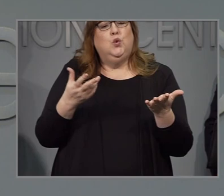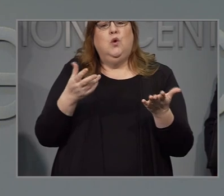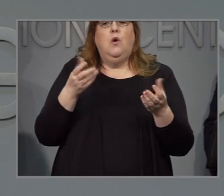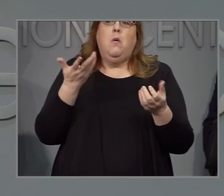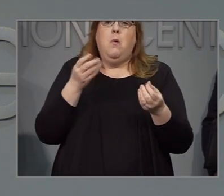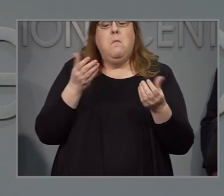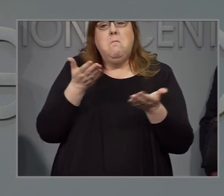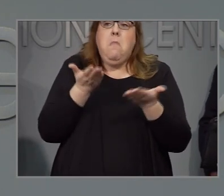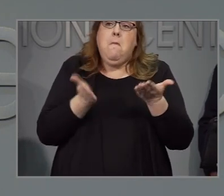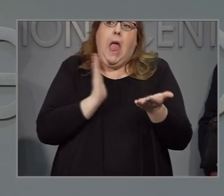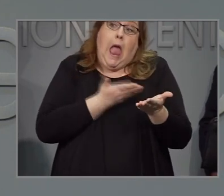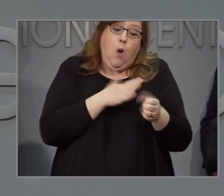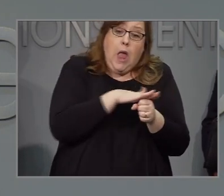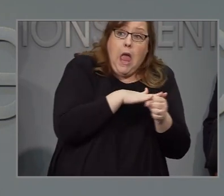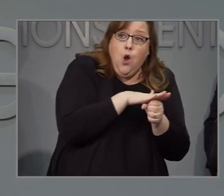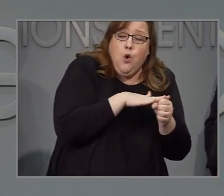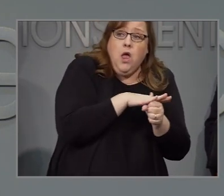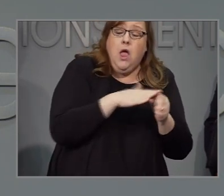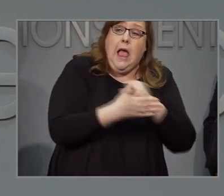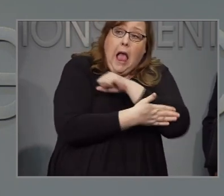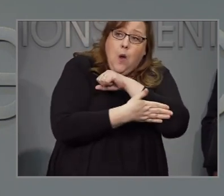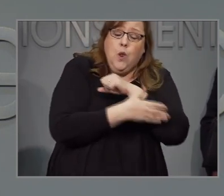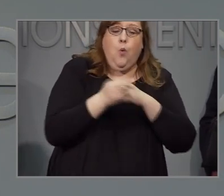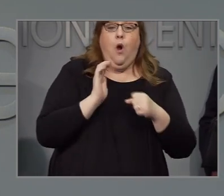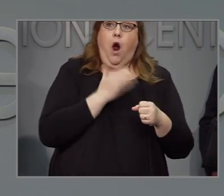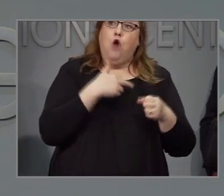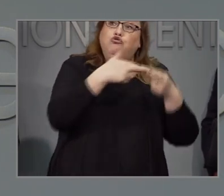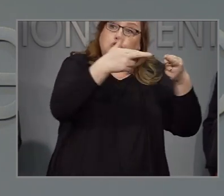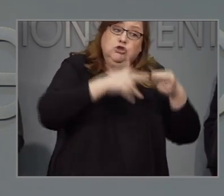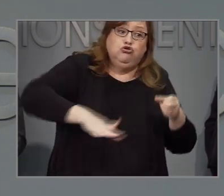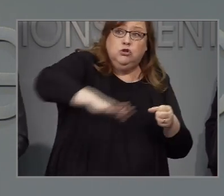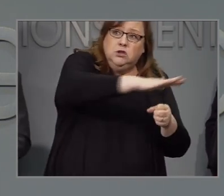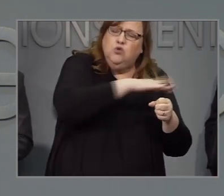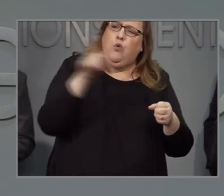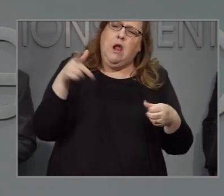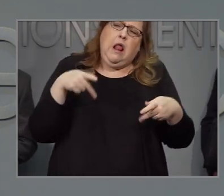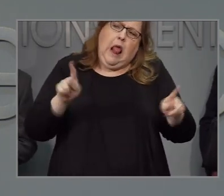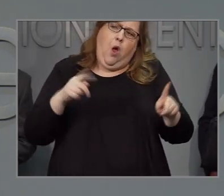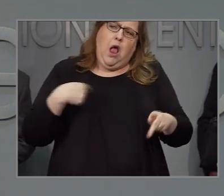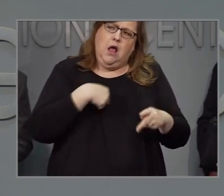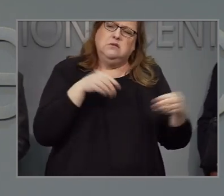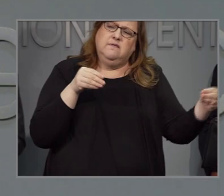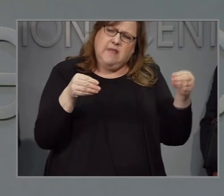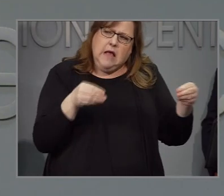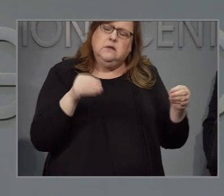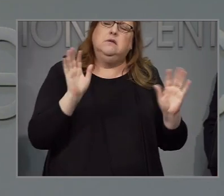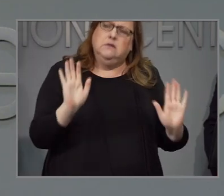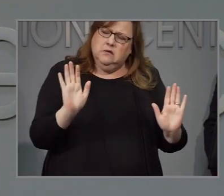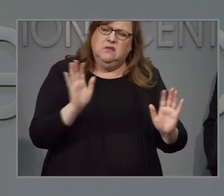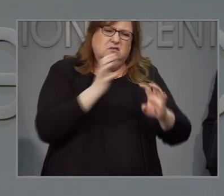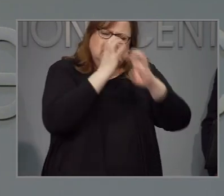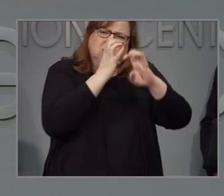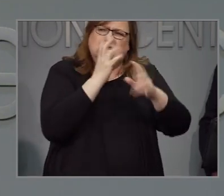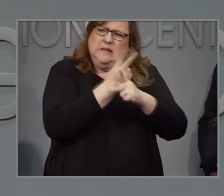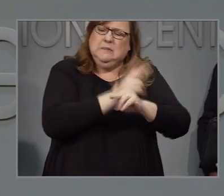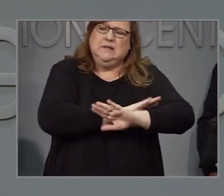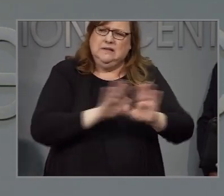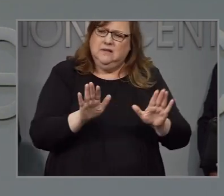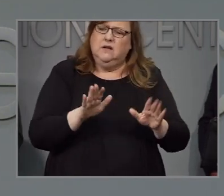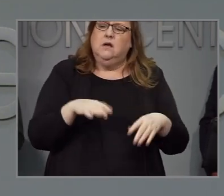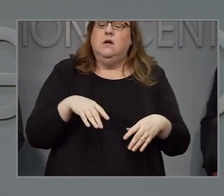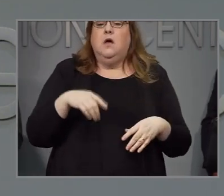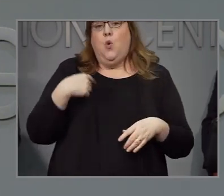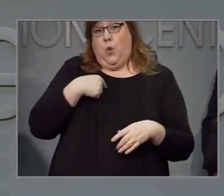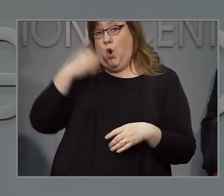restrictions. We know that federal criteria for easing restrictions includes a downward trend in new cases. So what do we know